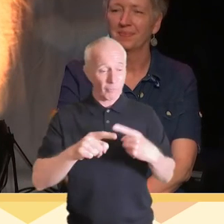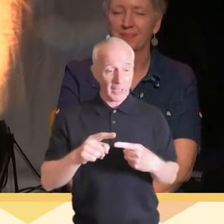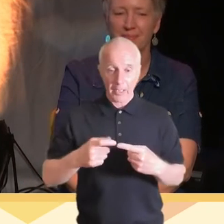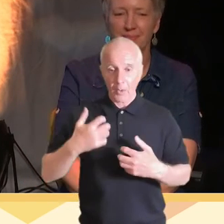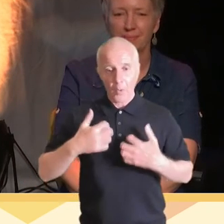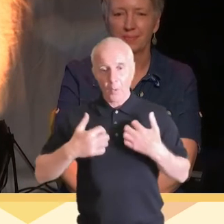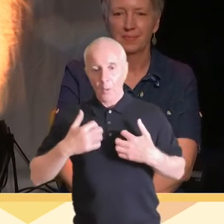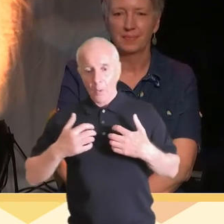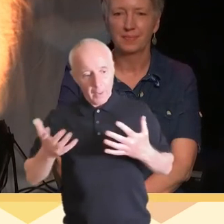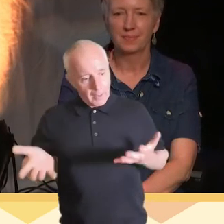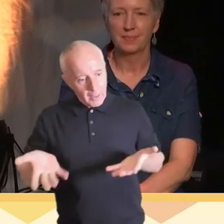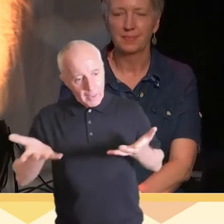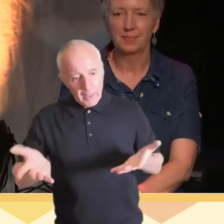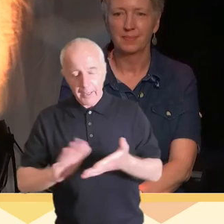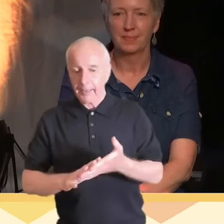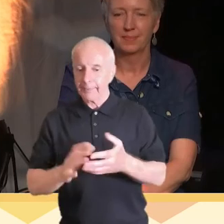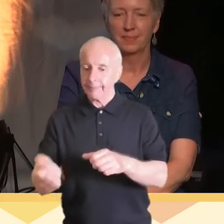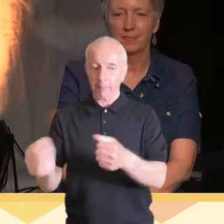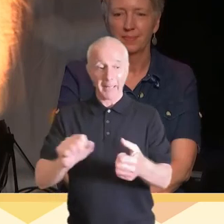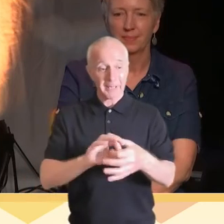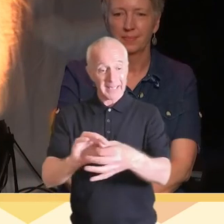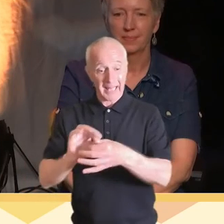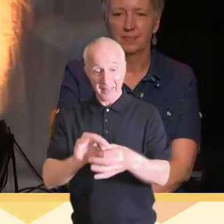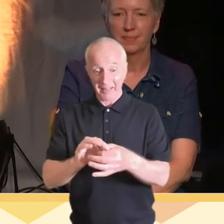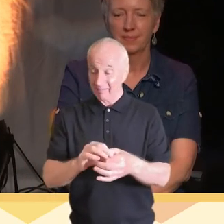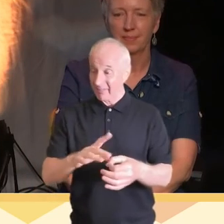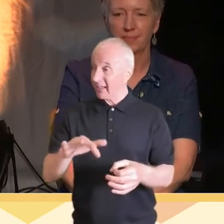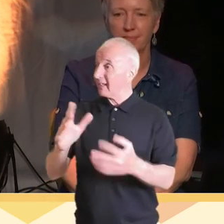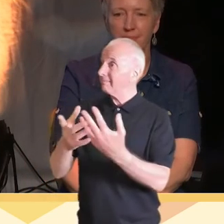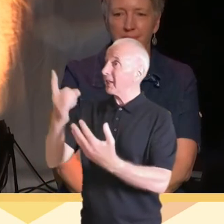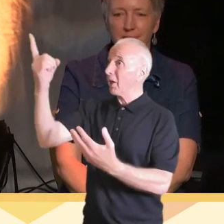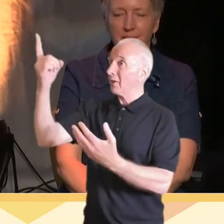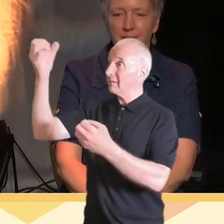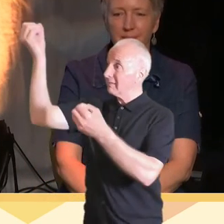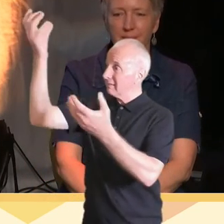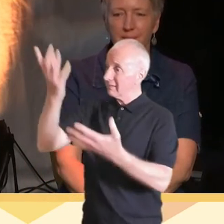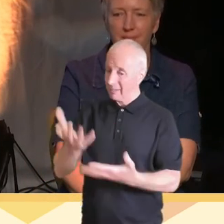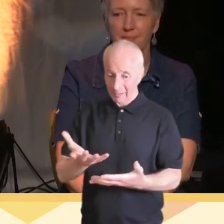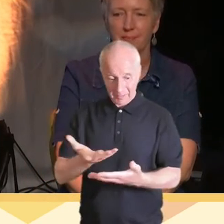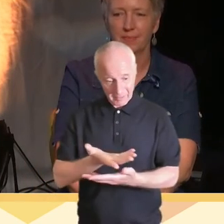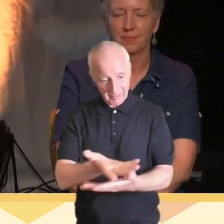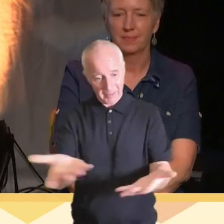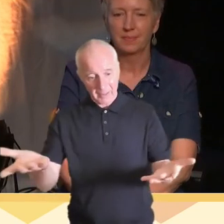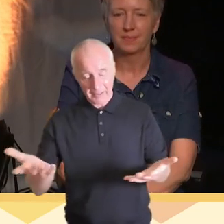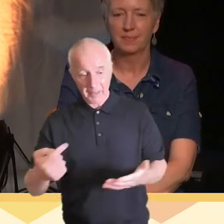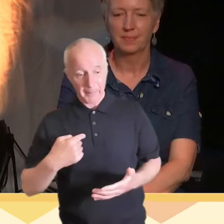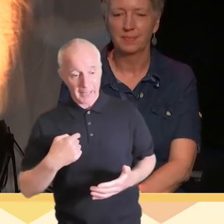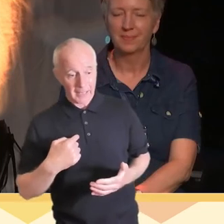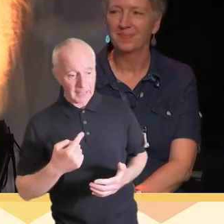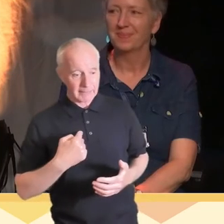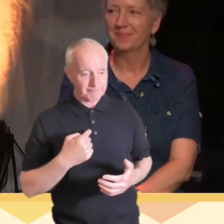see Baptists together at work, to see God at work in and through us. And I have seen lots of